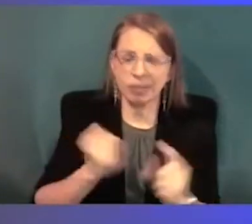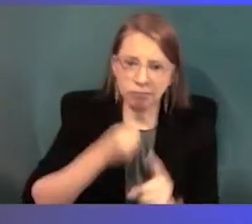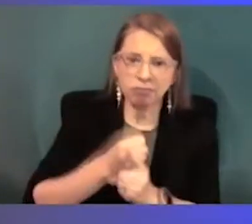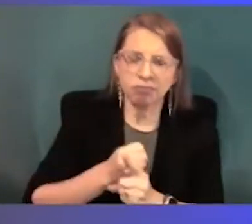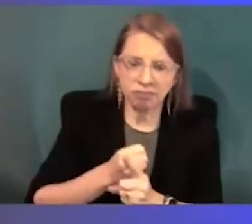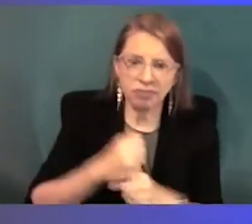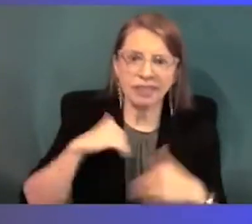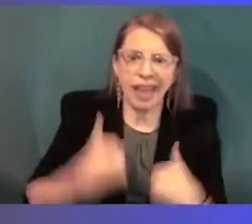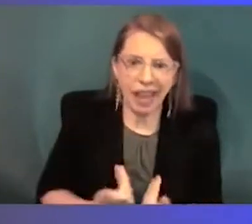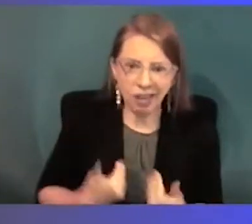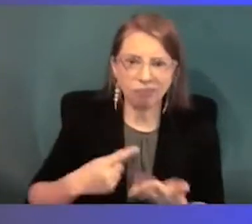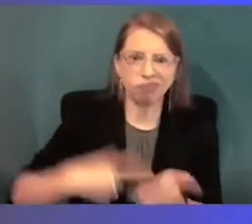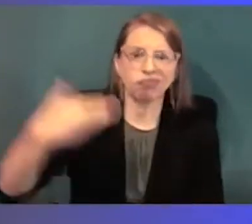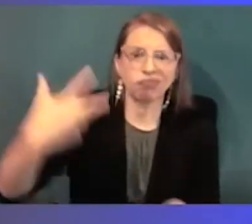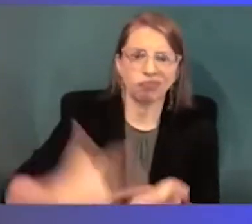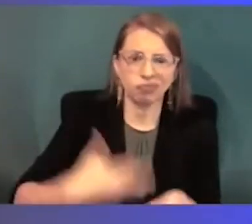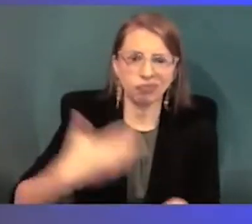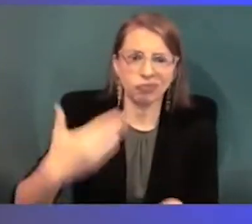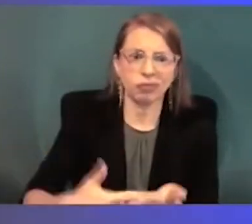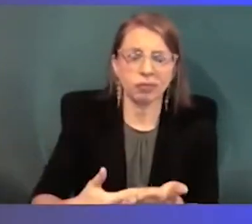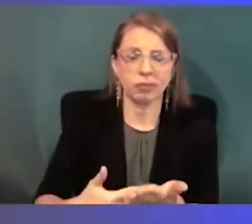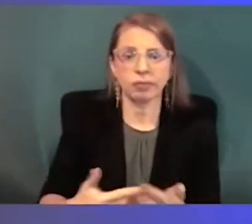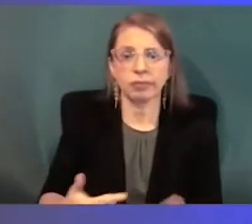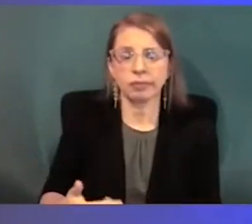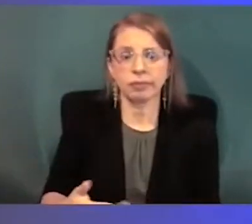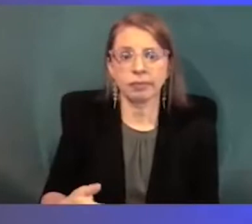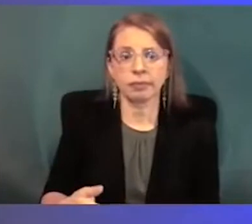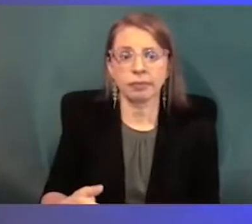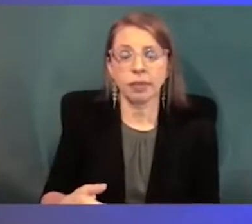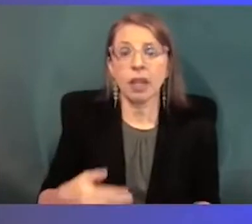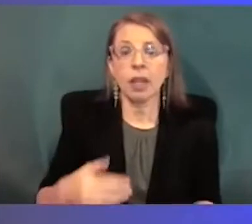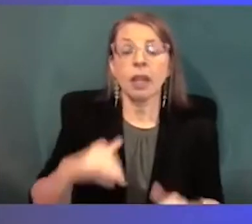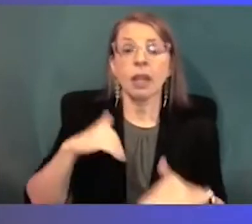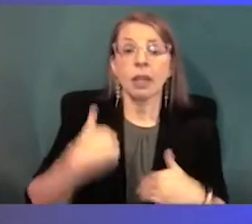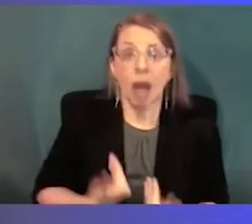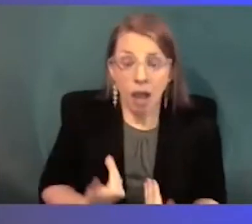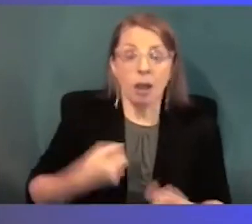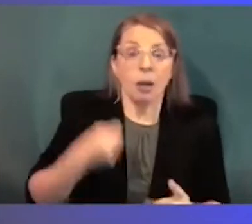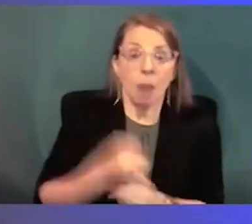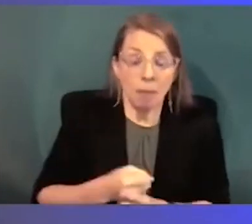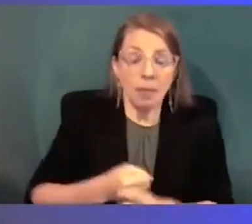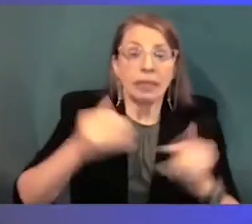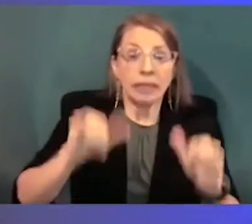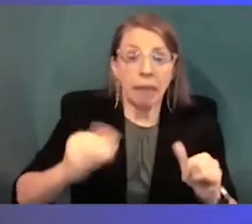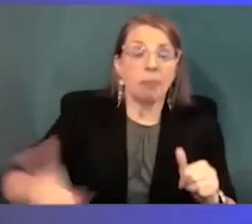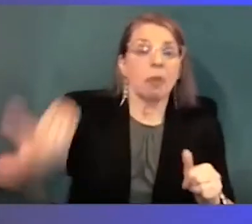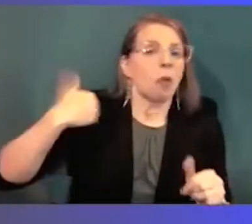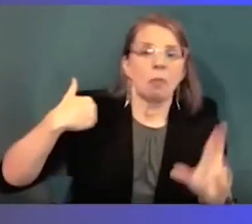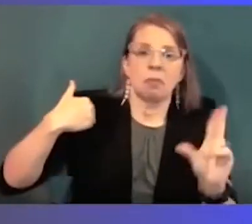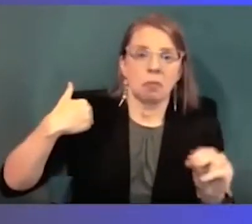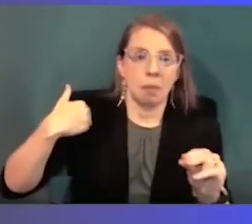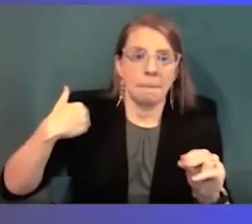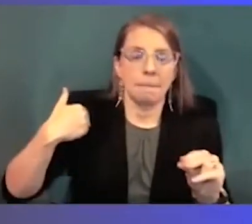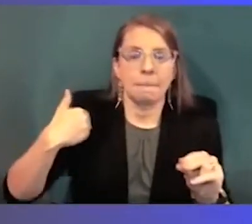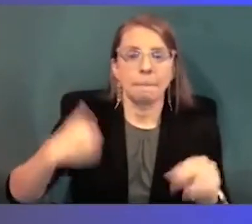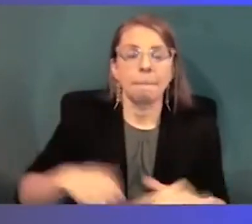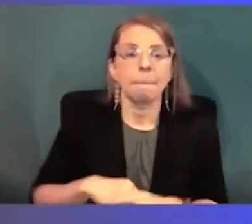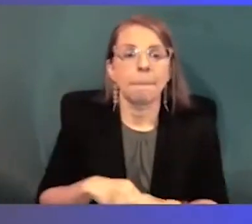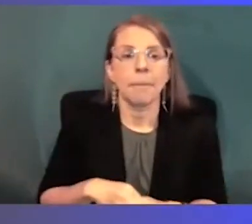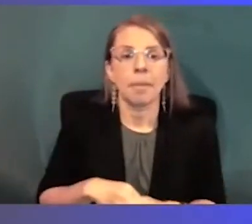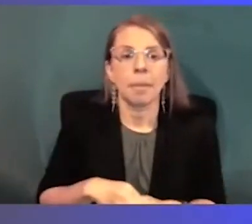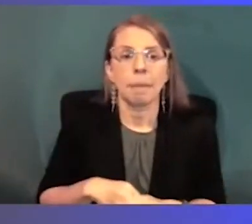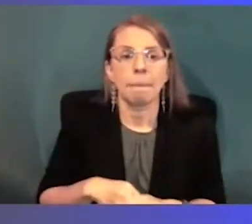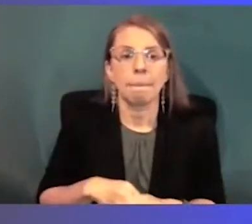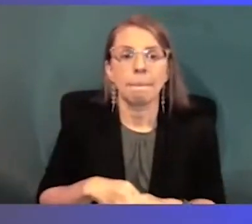not nowhere near where I used to be. I was blessed to be able to retire from the fire department, which was a blessing because I wouldn't be able to do